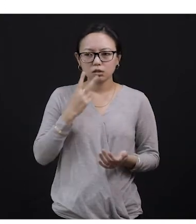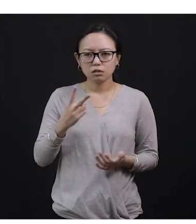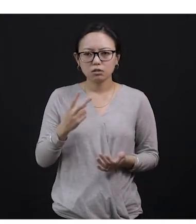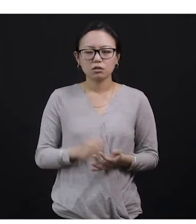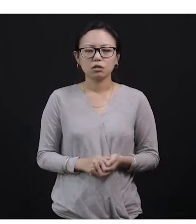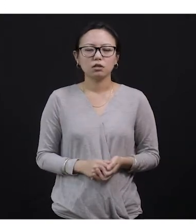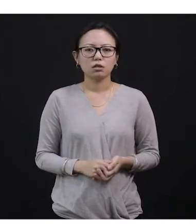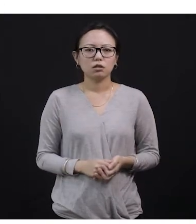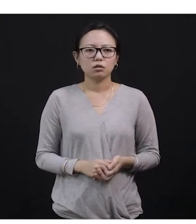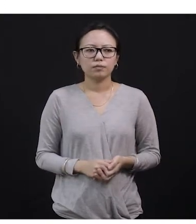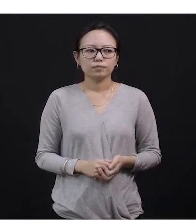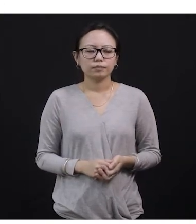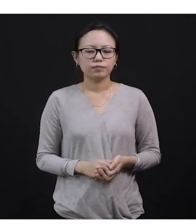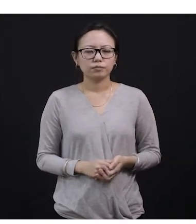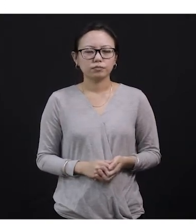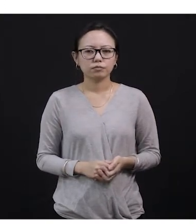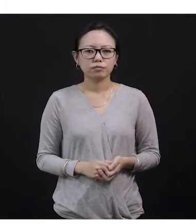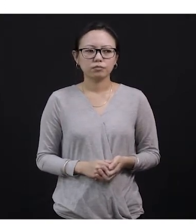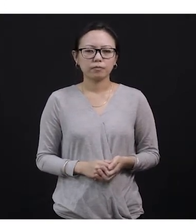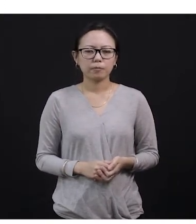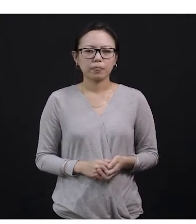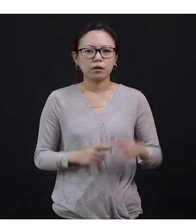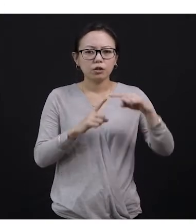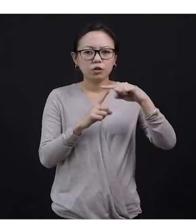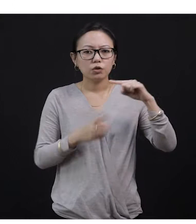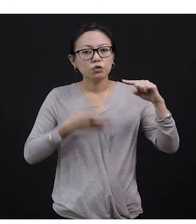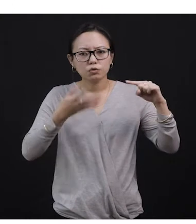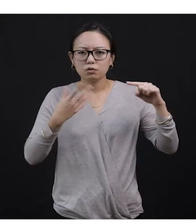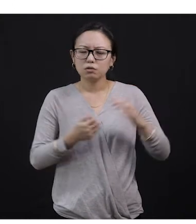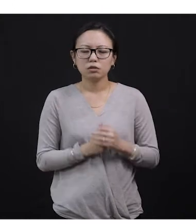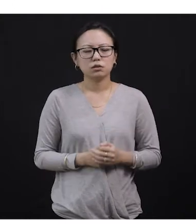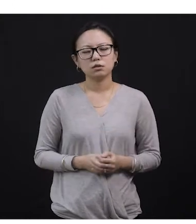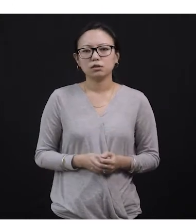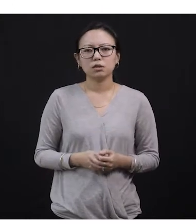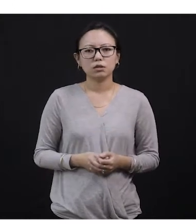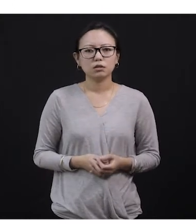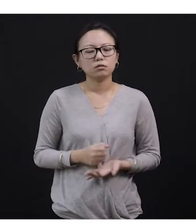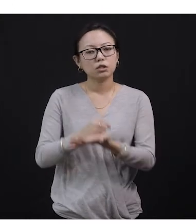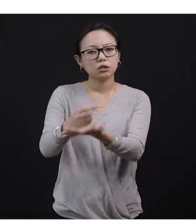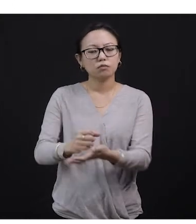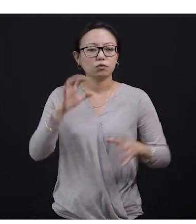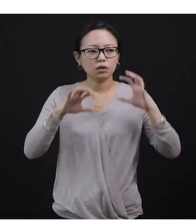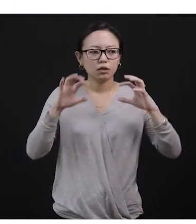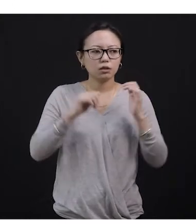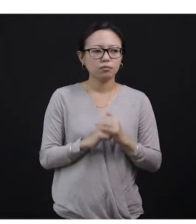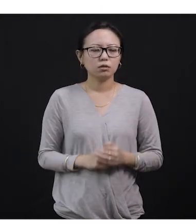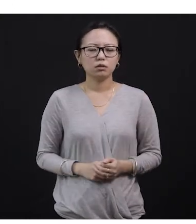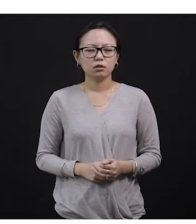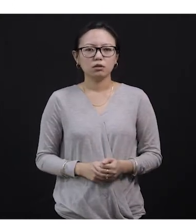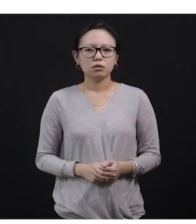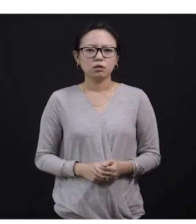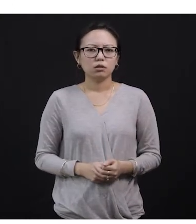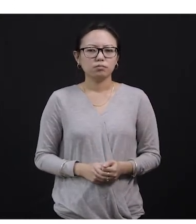to get training along with the animals, right? And some of the soldiers, they used to fight with the weapons. So there